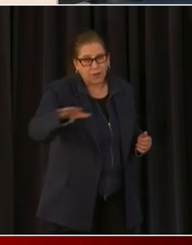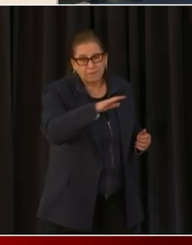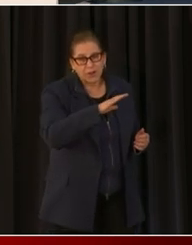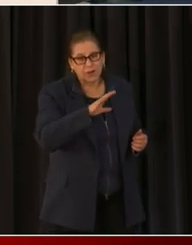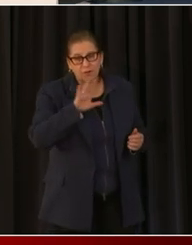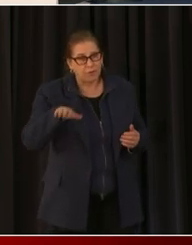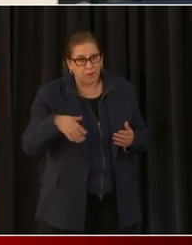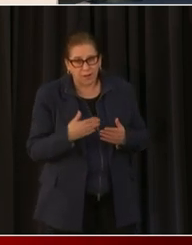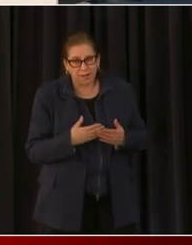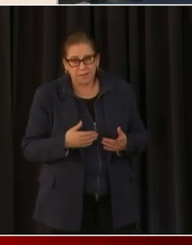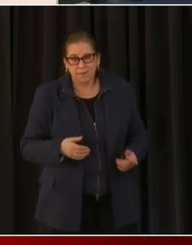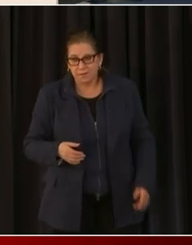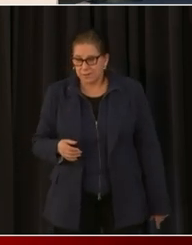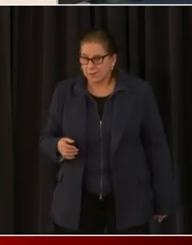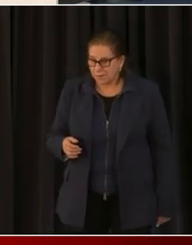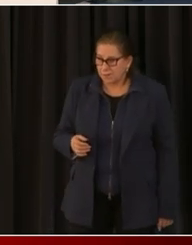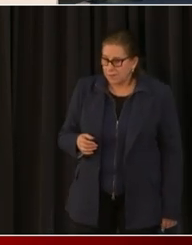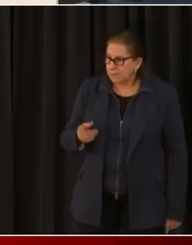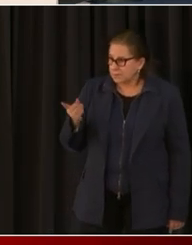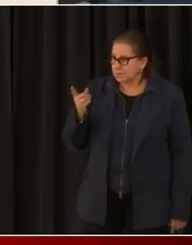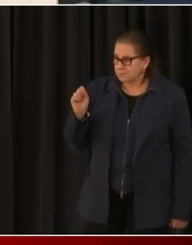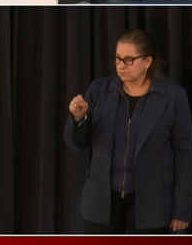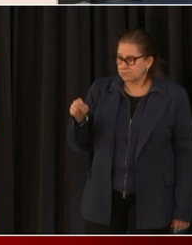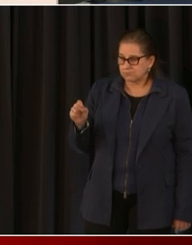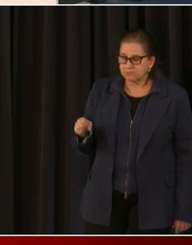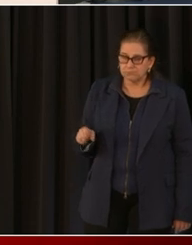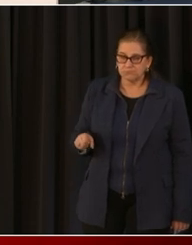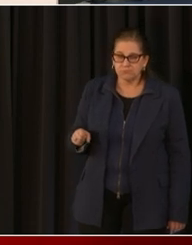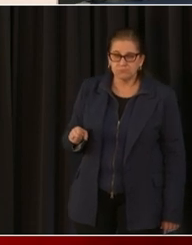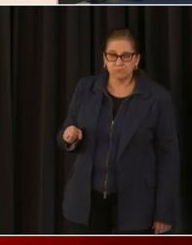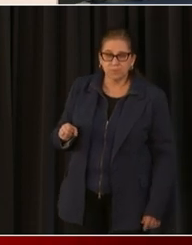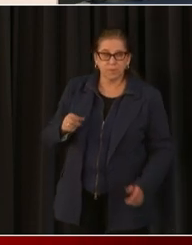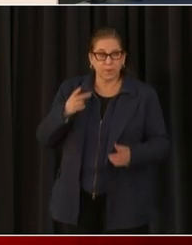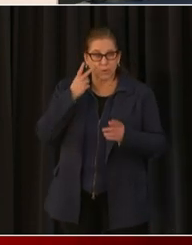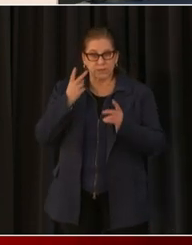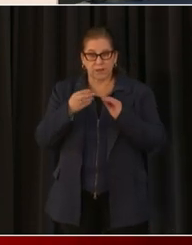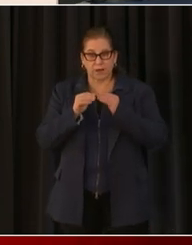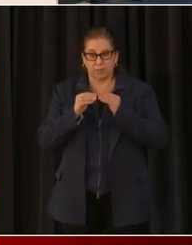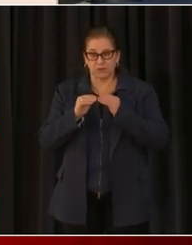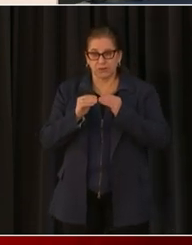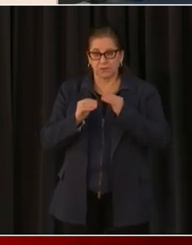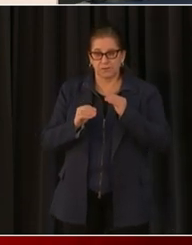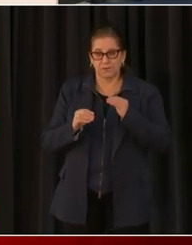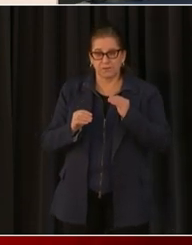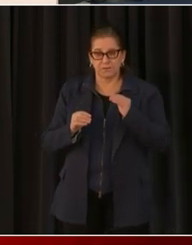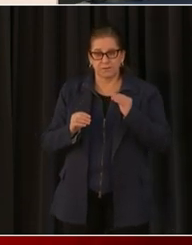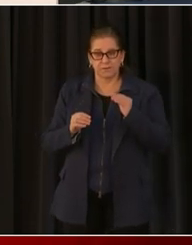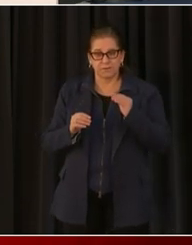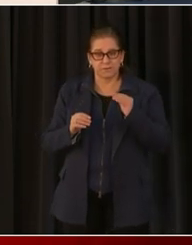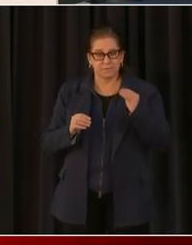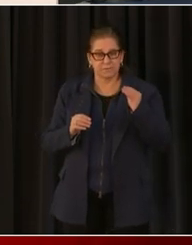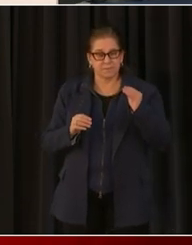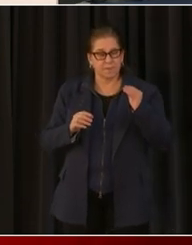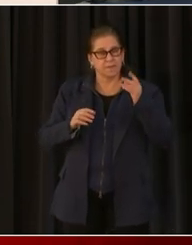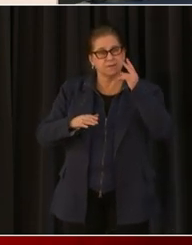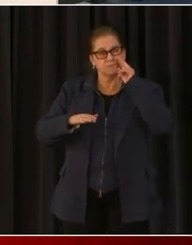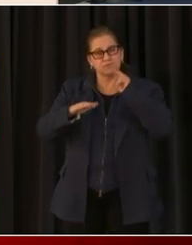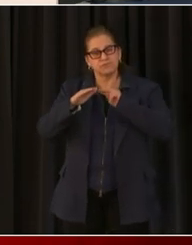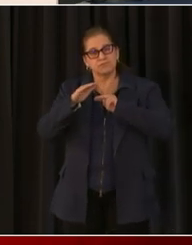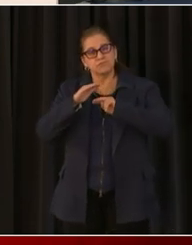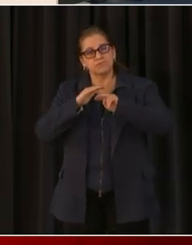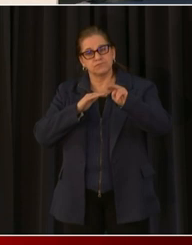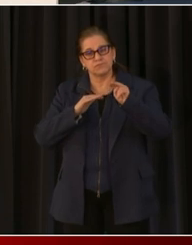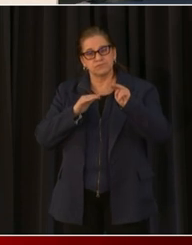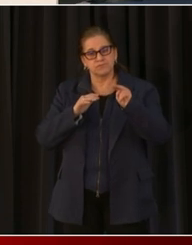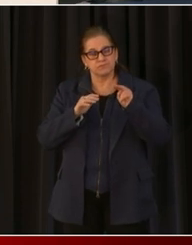have fewer. That is correct. You make a good point that the numbers that you see before you in terms of the anticipated population in